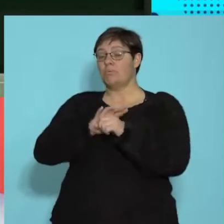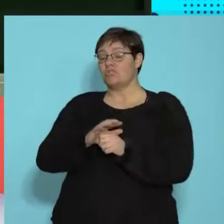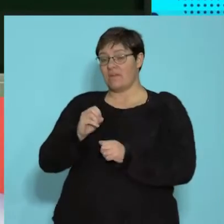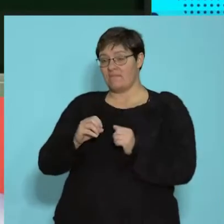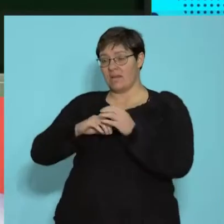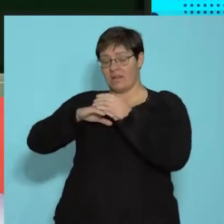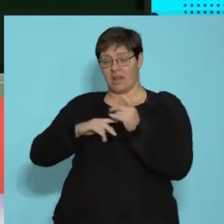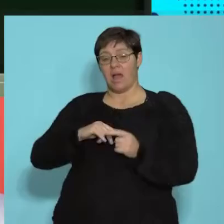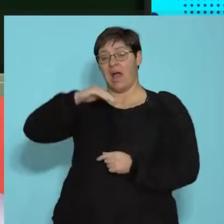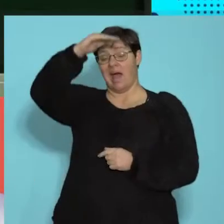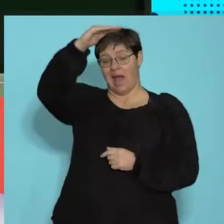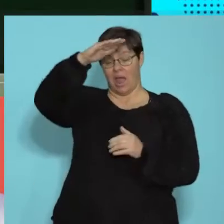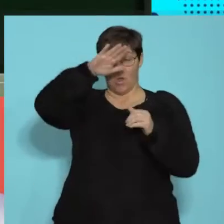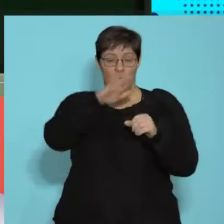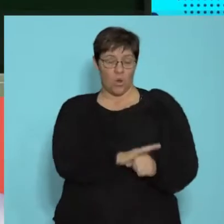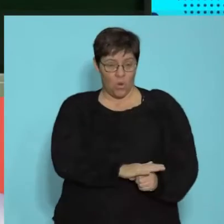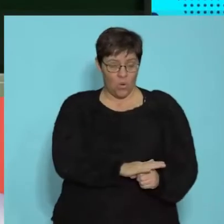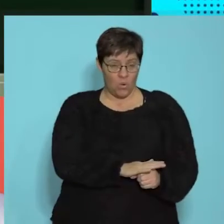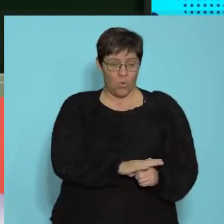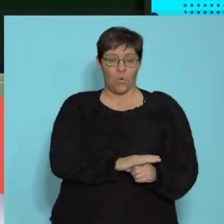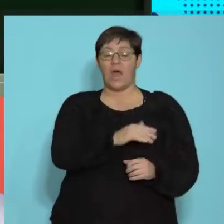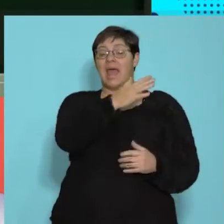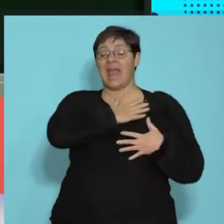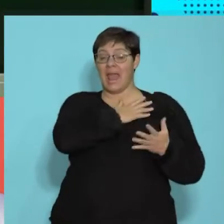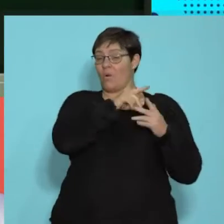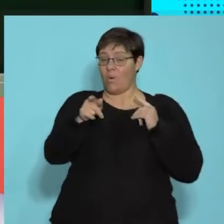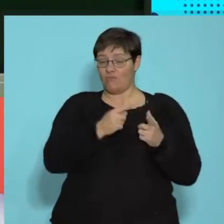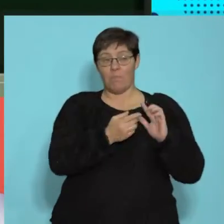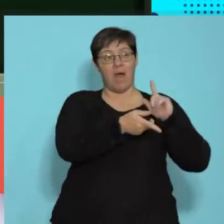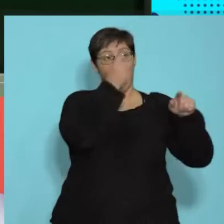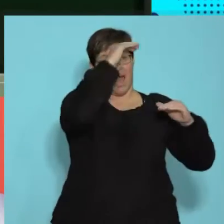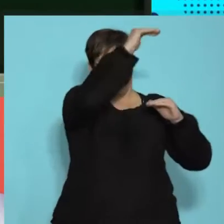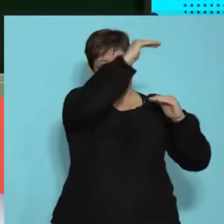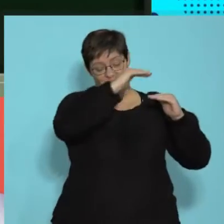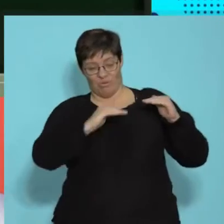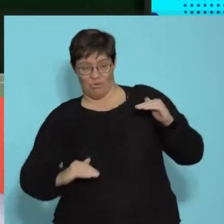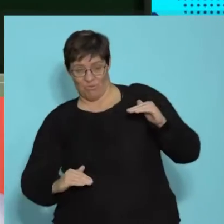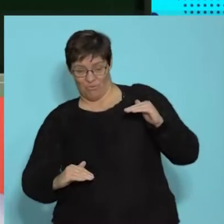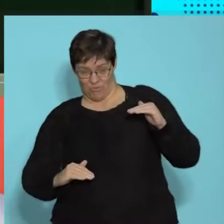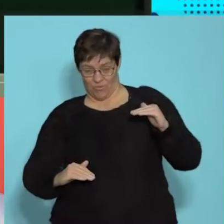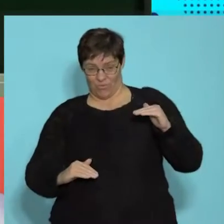gradient, high to low, where does air move? High to